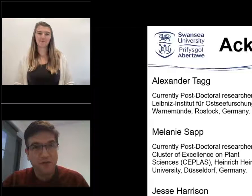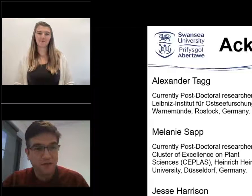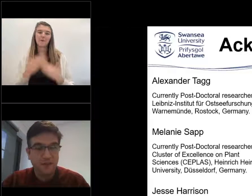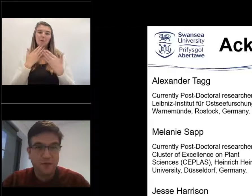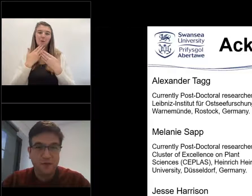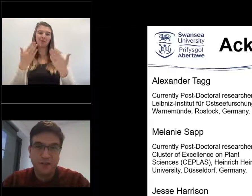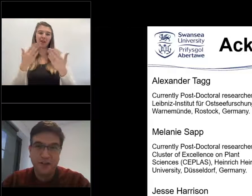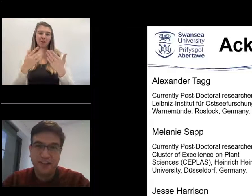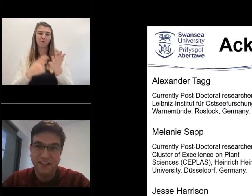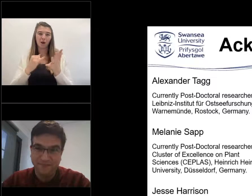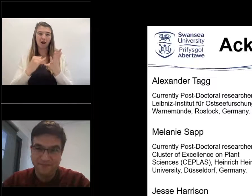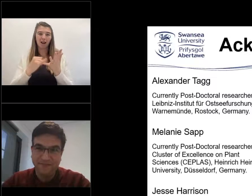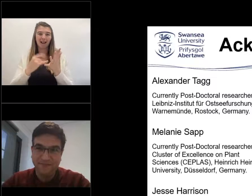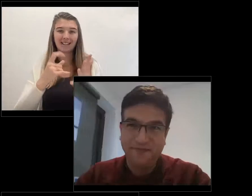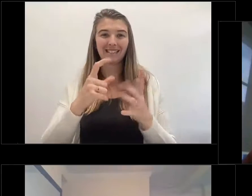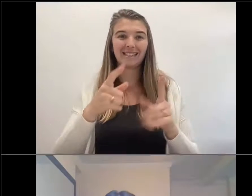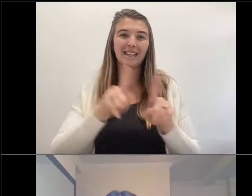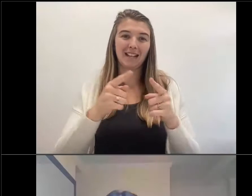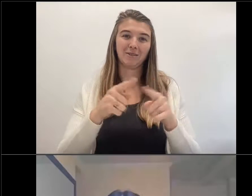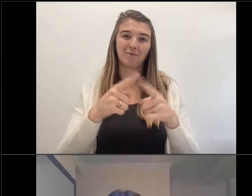for listening.